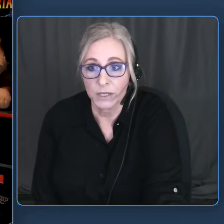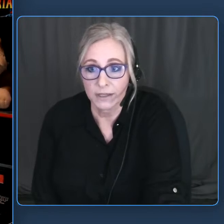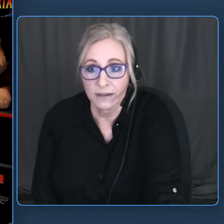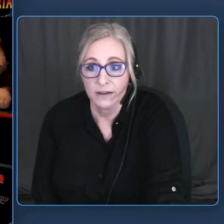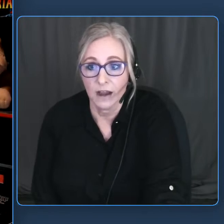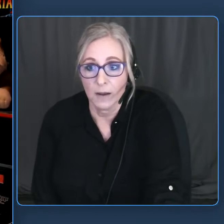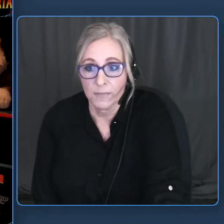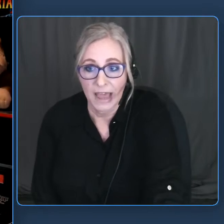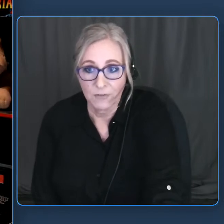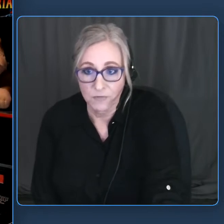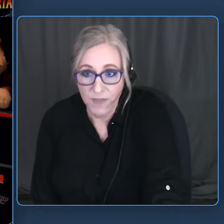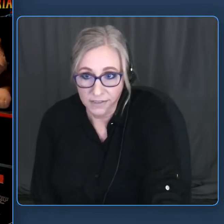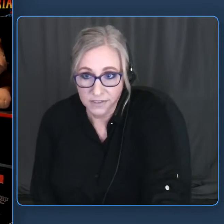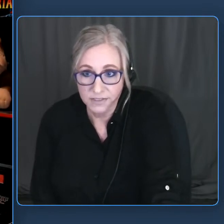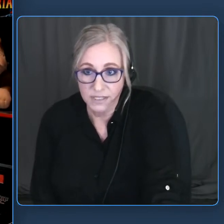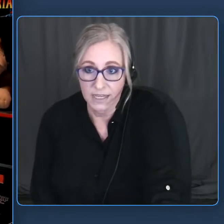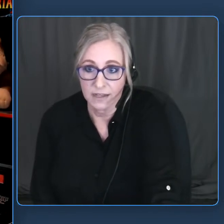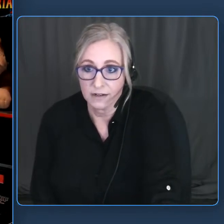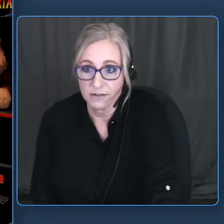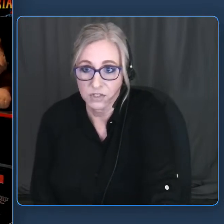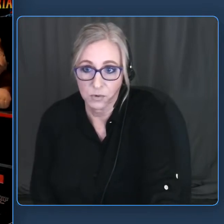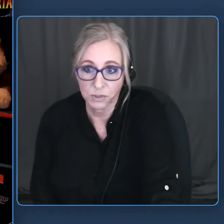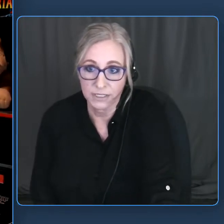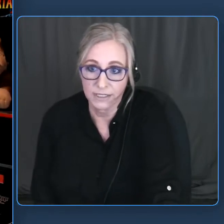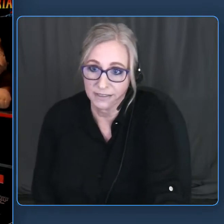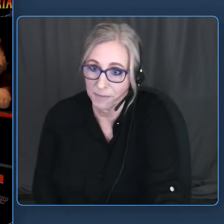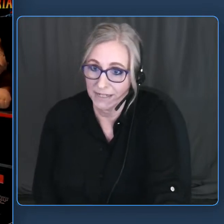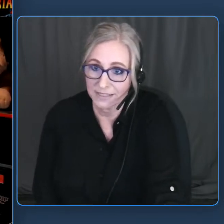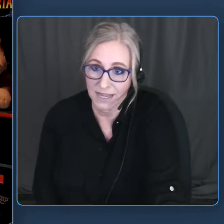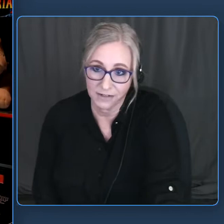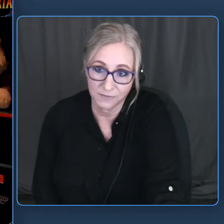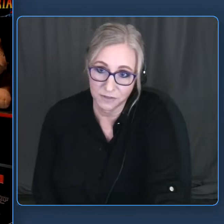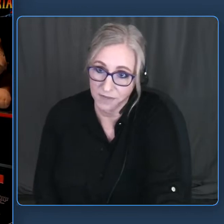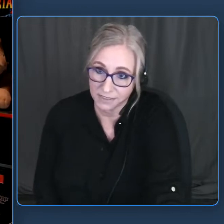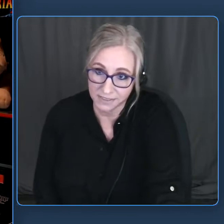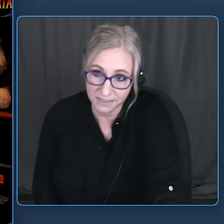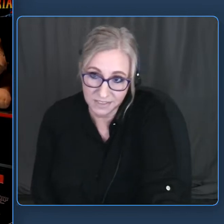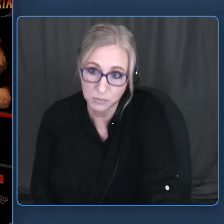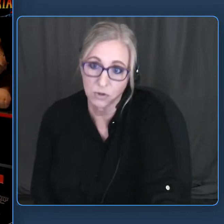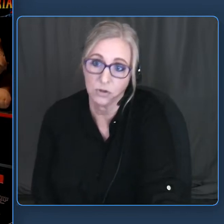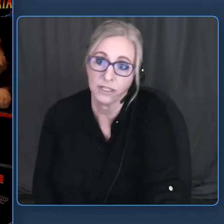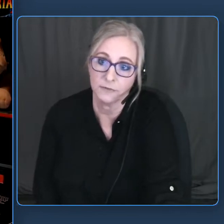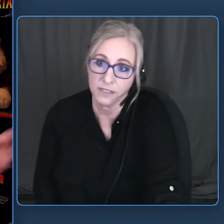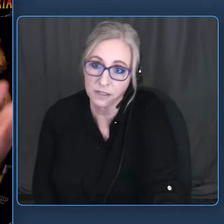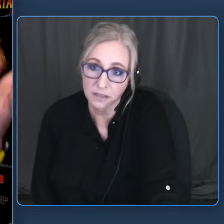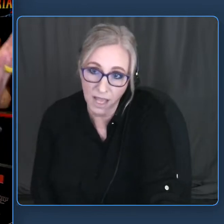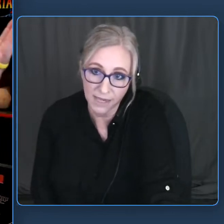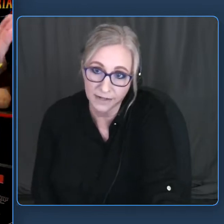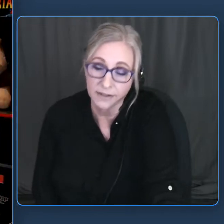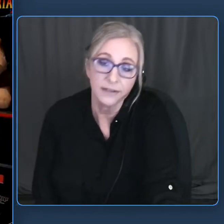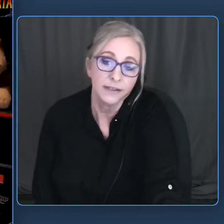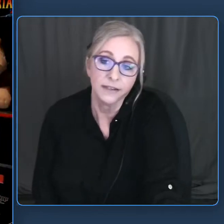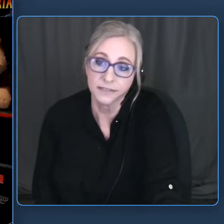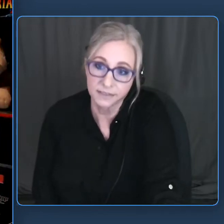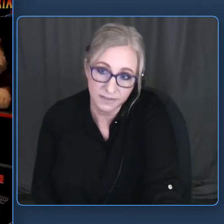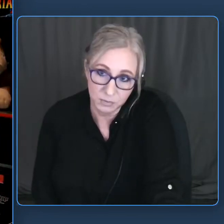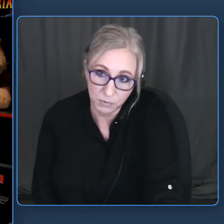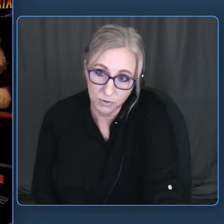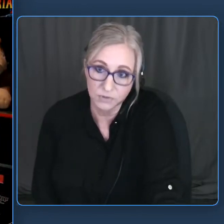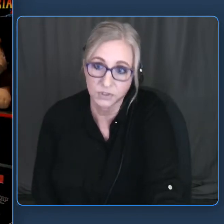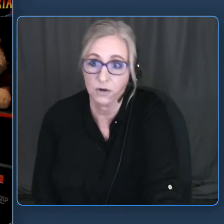every week, they have events. And so really it depends on if the event is accessible, if the incline